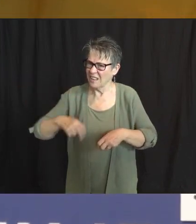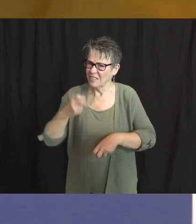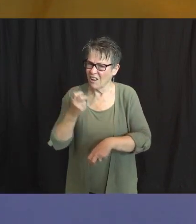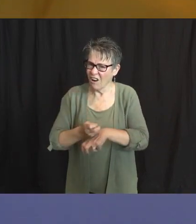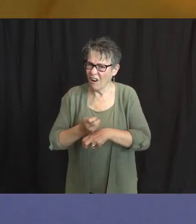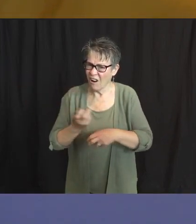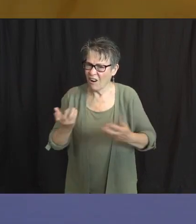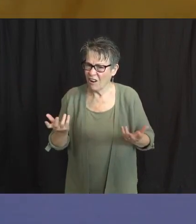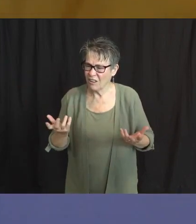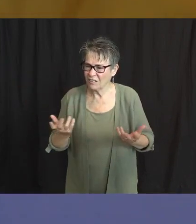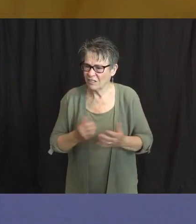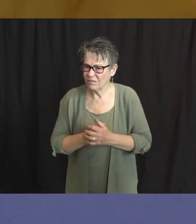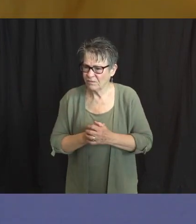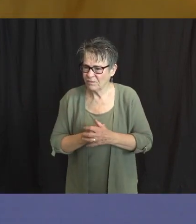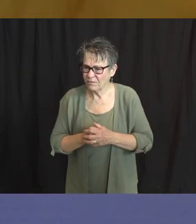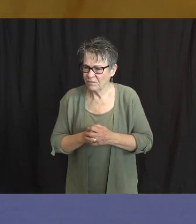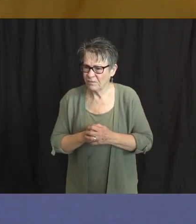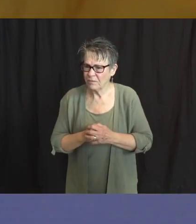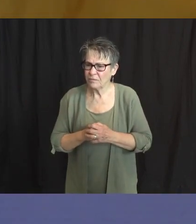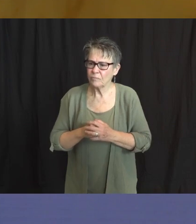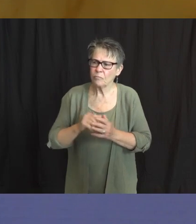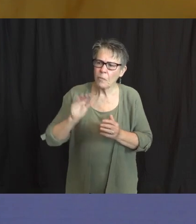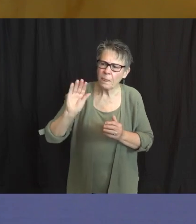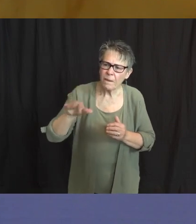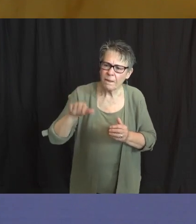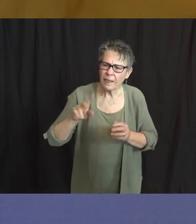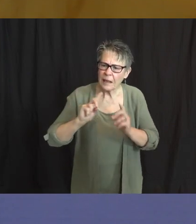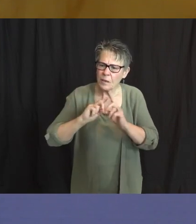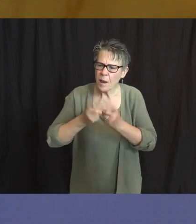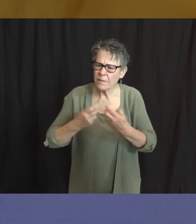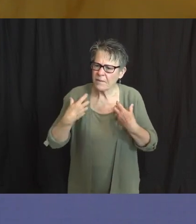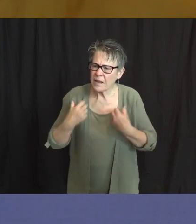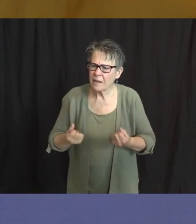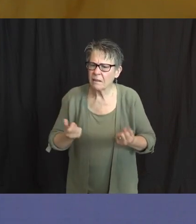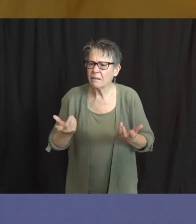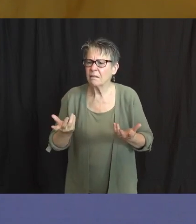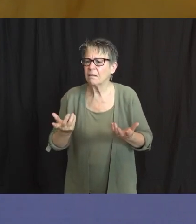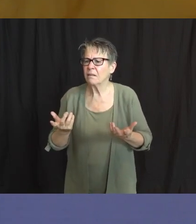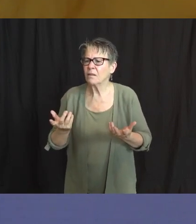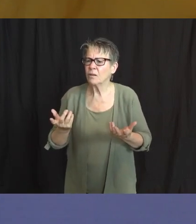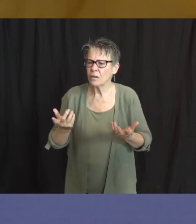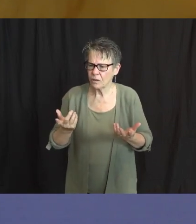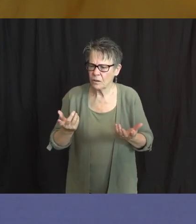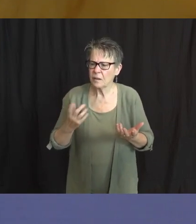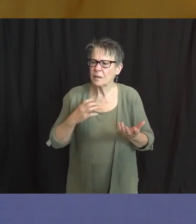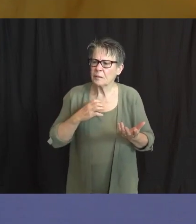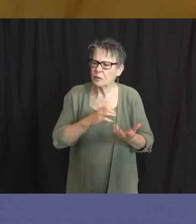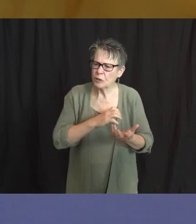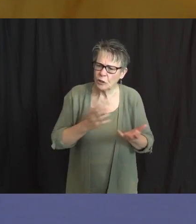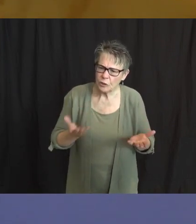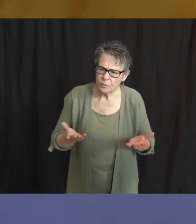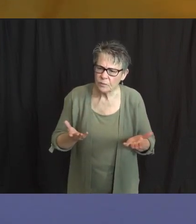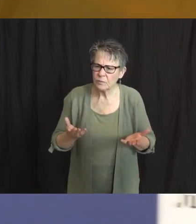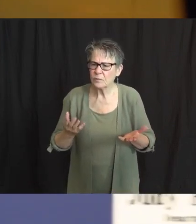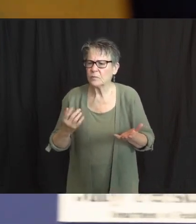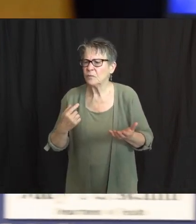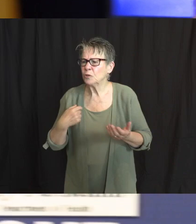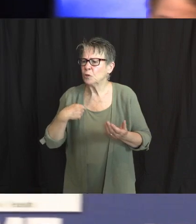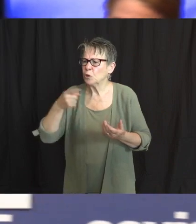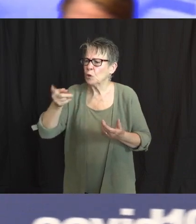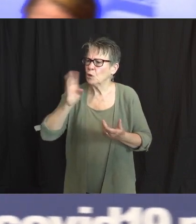that doesn't get his attention, then I text him. She's probably sick of me at this Answers. point, I can only say. Sir, you got